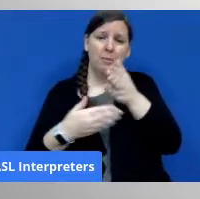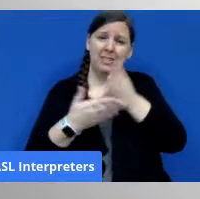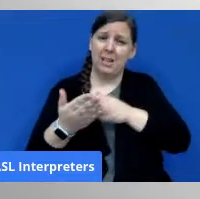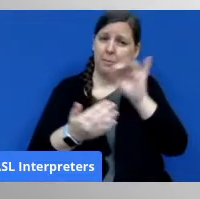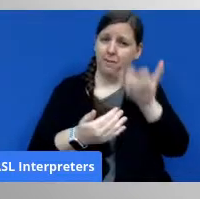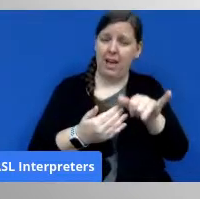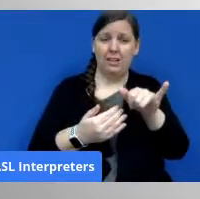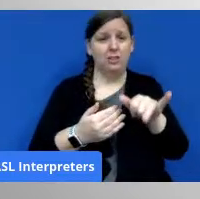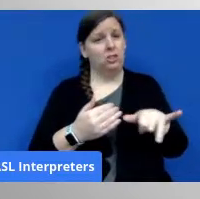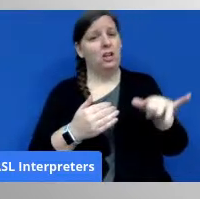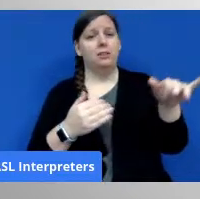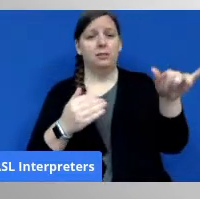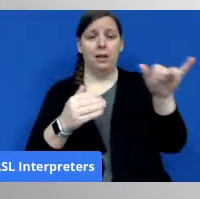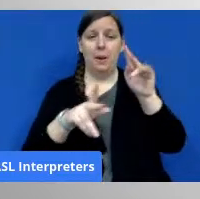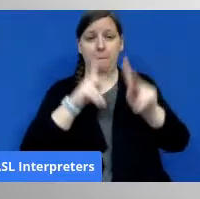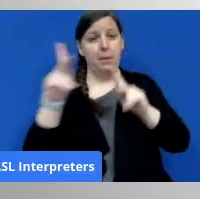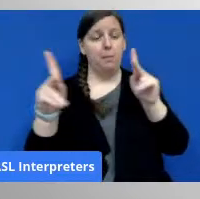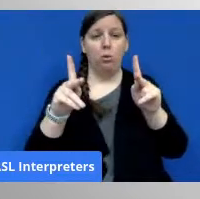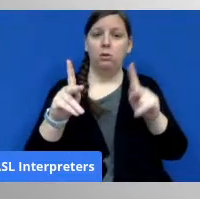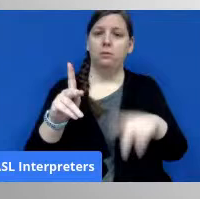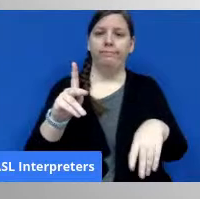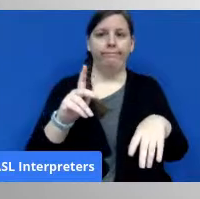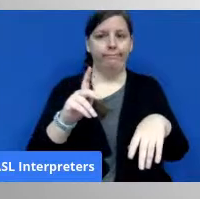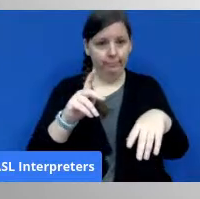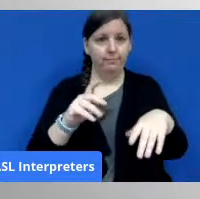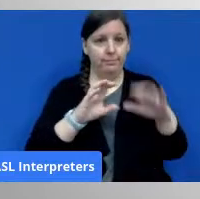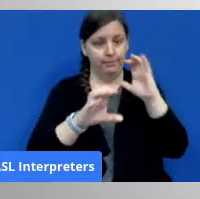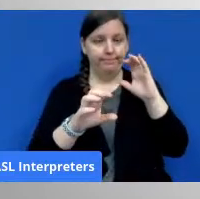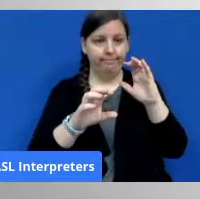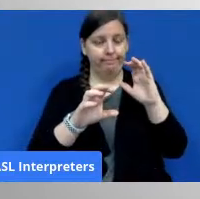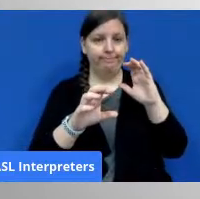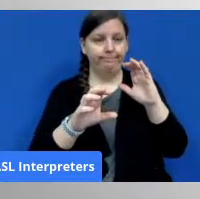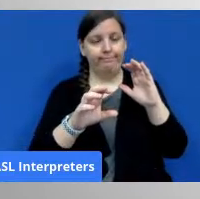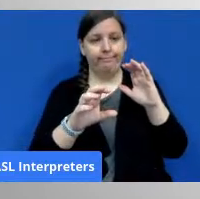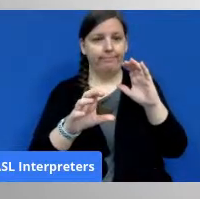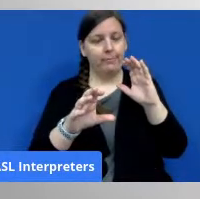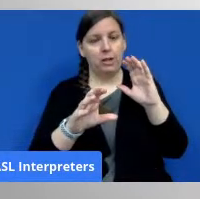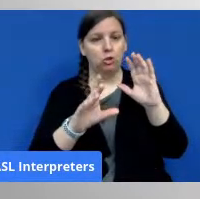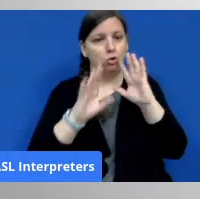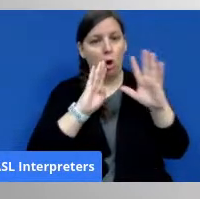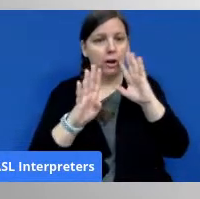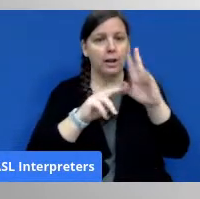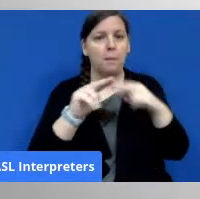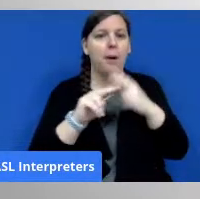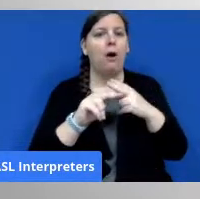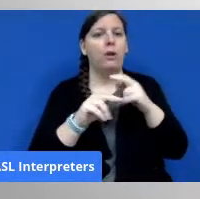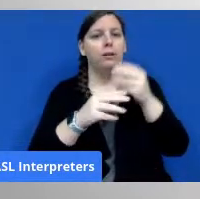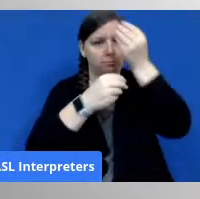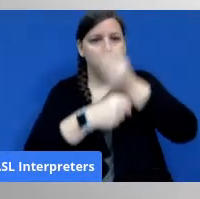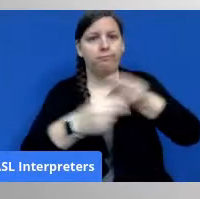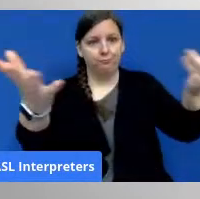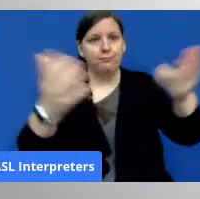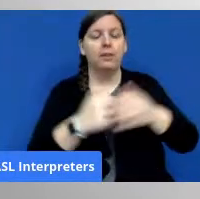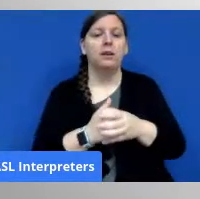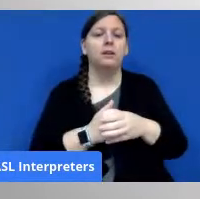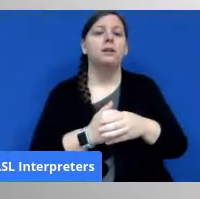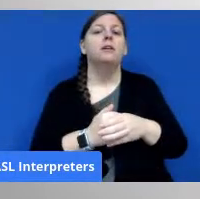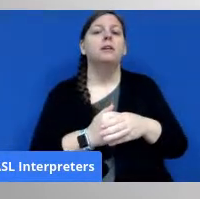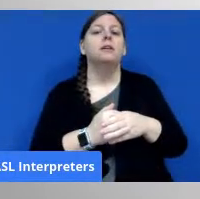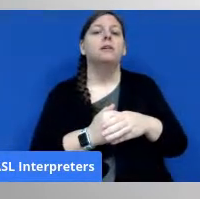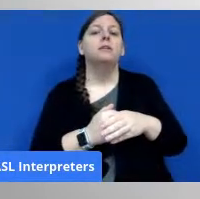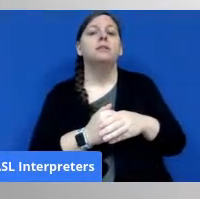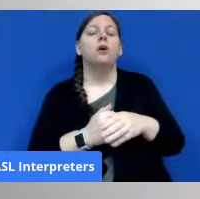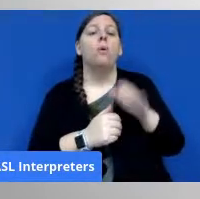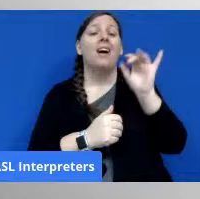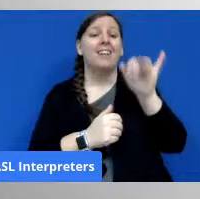huge challenge as we think about the after school programming of how to get the word out to families, because it is